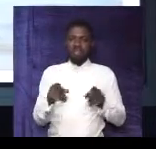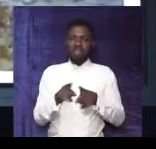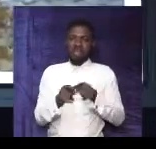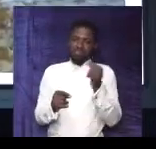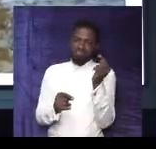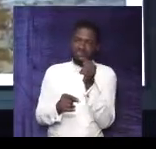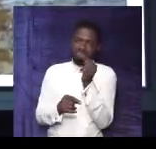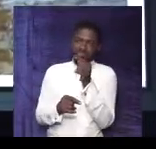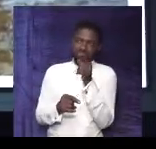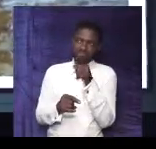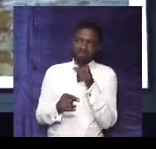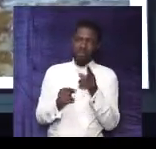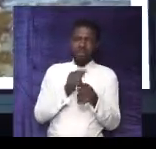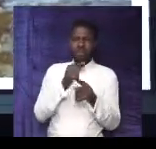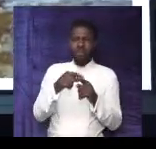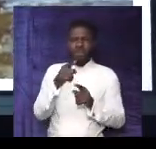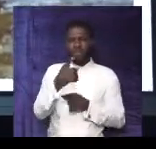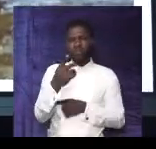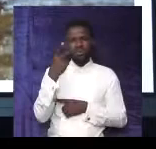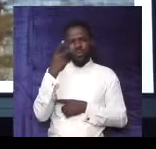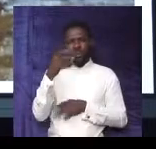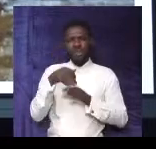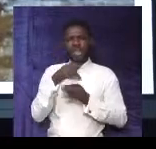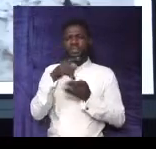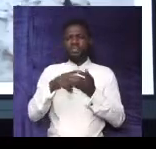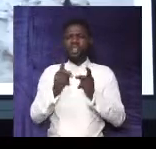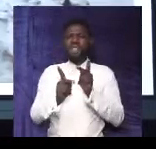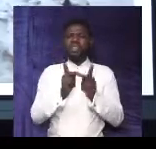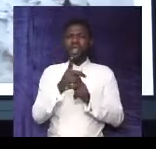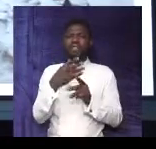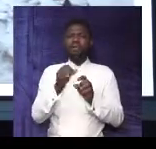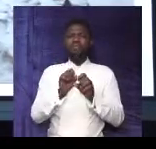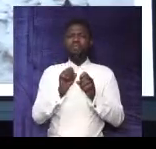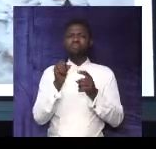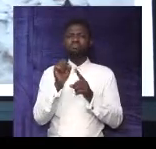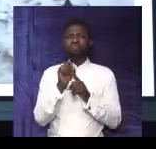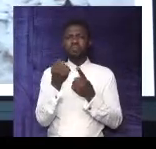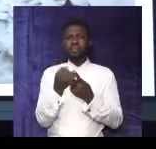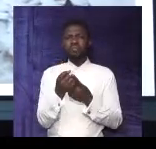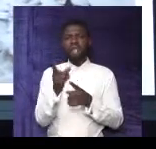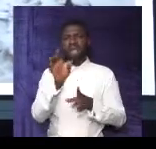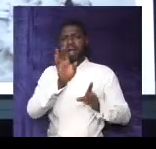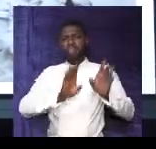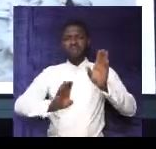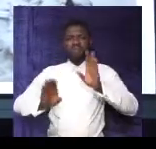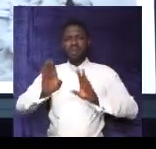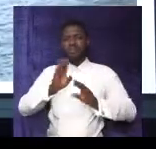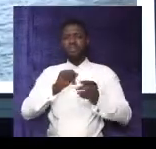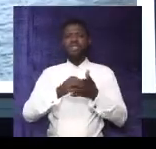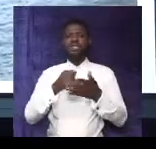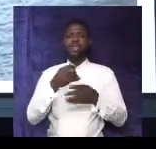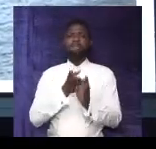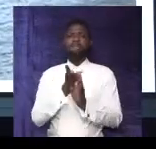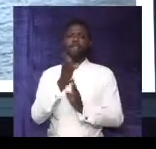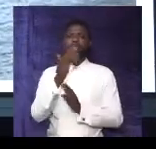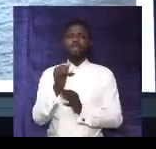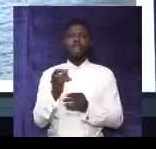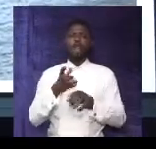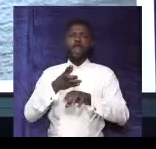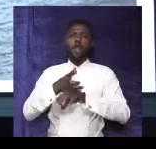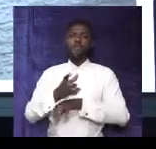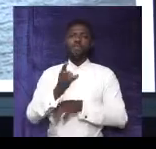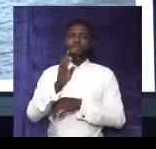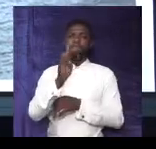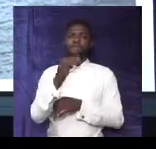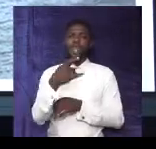witness something like this. And then when you look at this kind of situation, or let me call it a disaster, it's